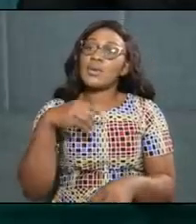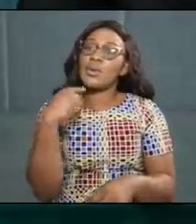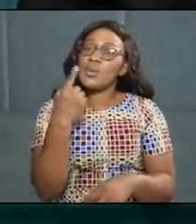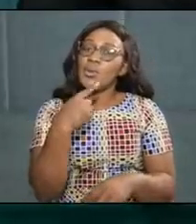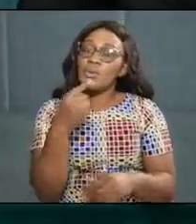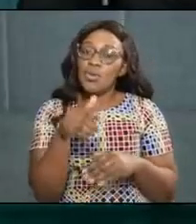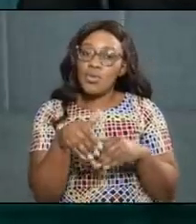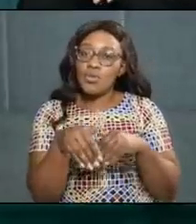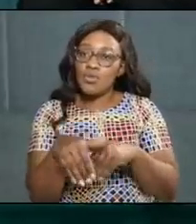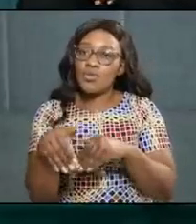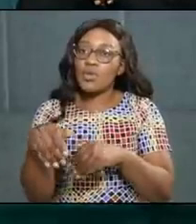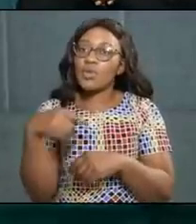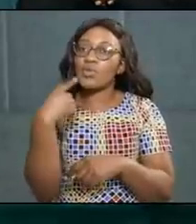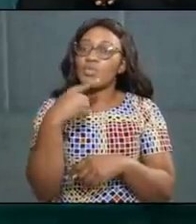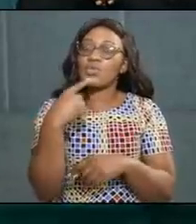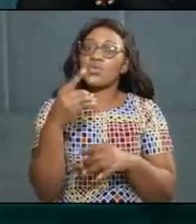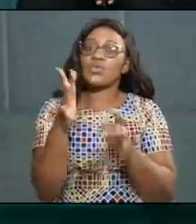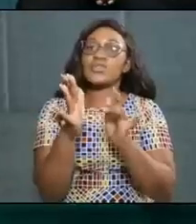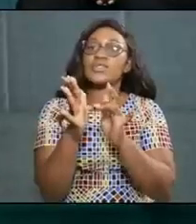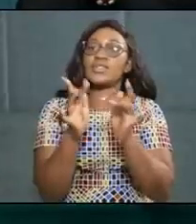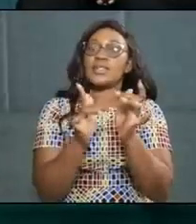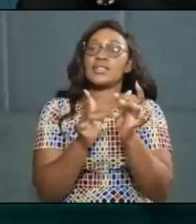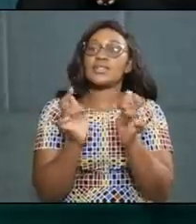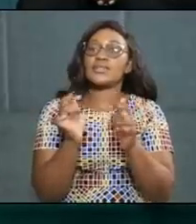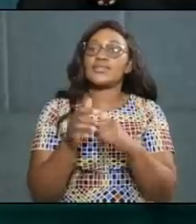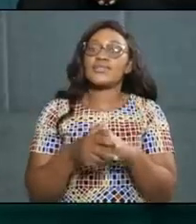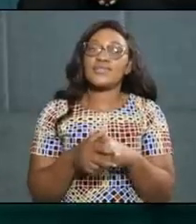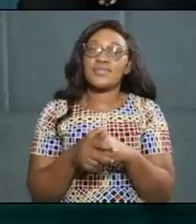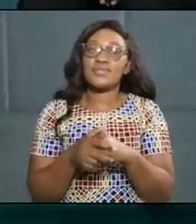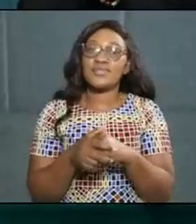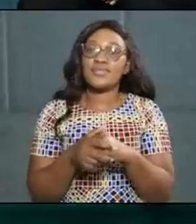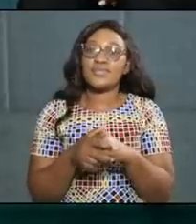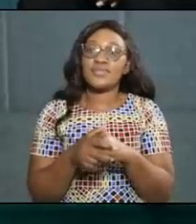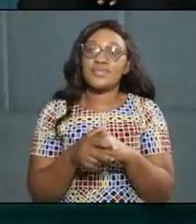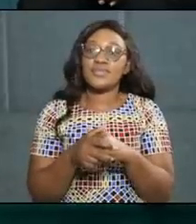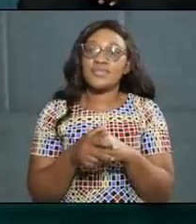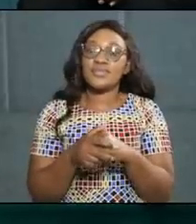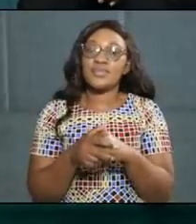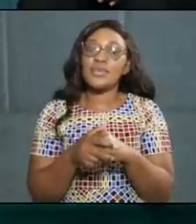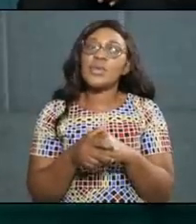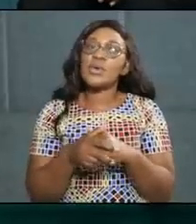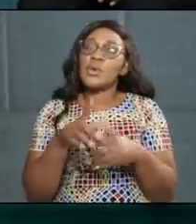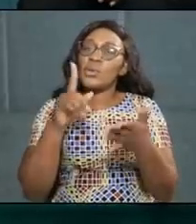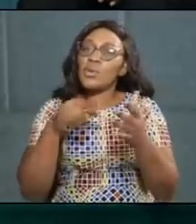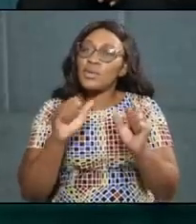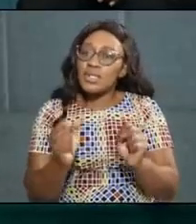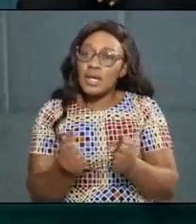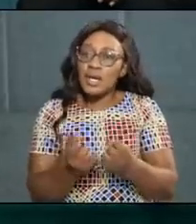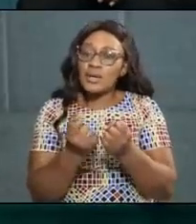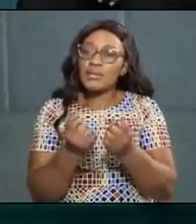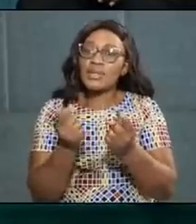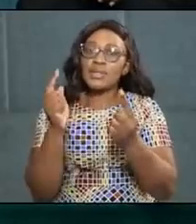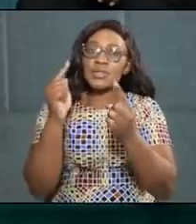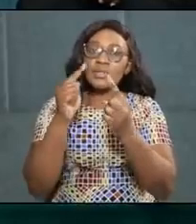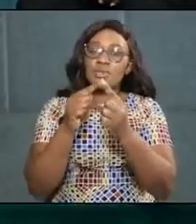followed Jesus of Nazareth. And we see him continue lying about what happened in Jerusalem and why they arrested him.